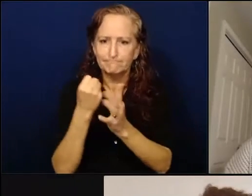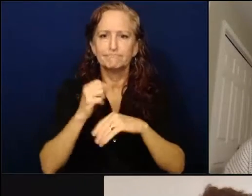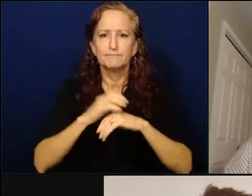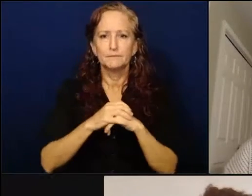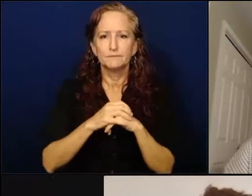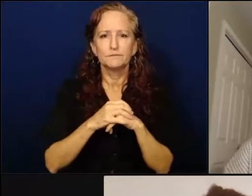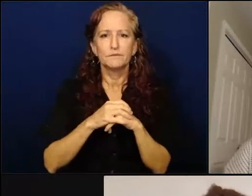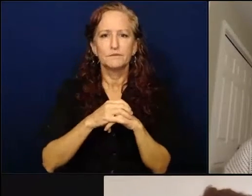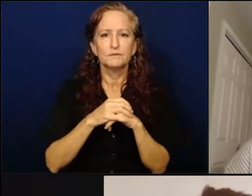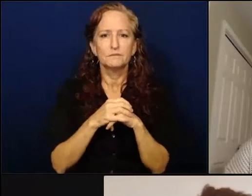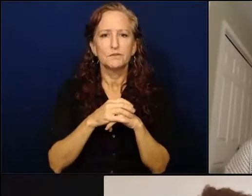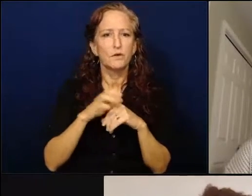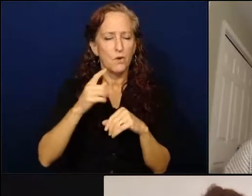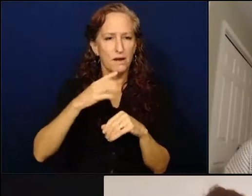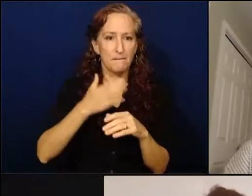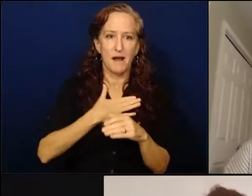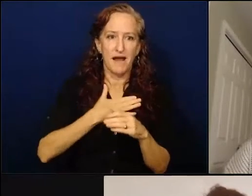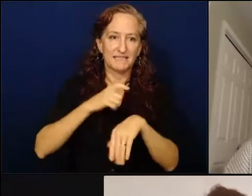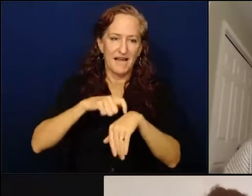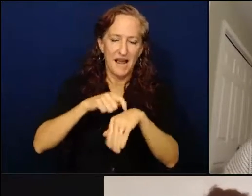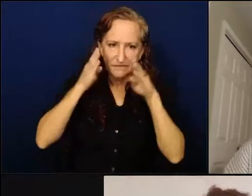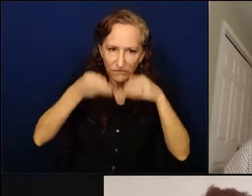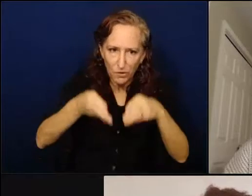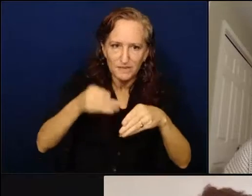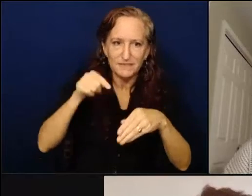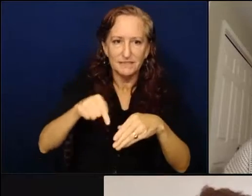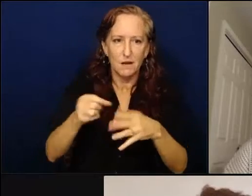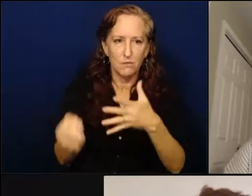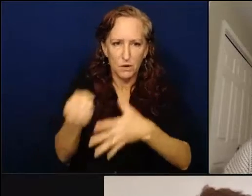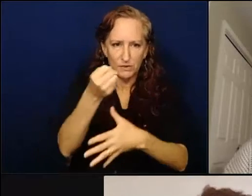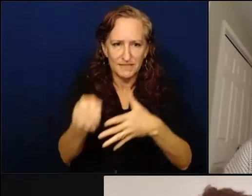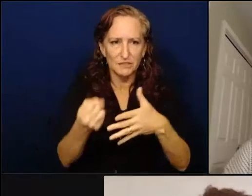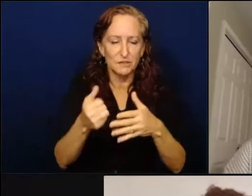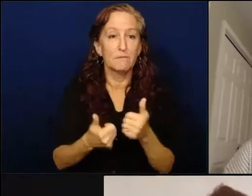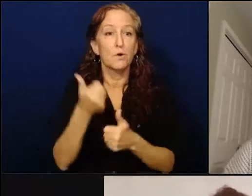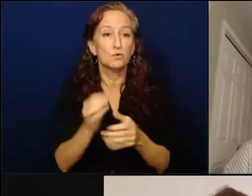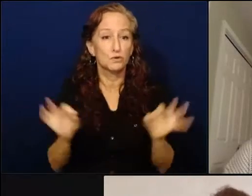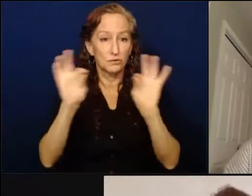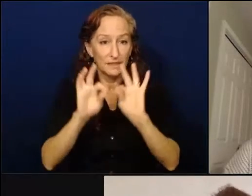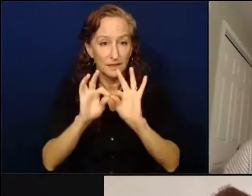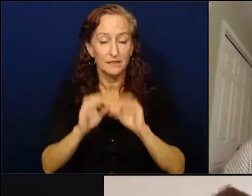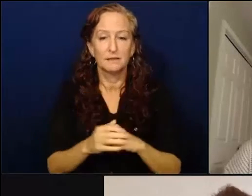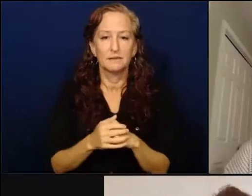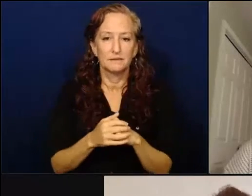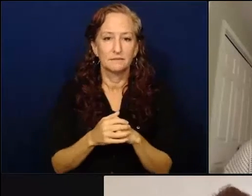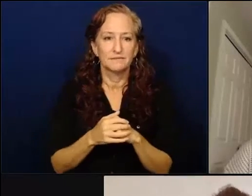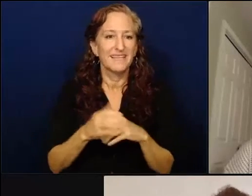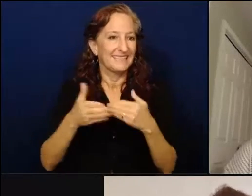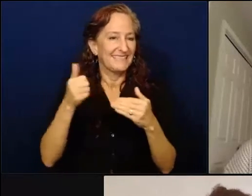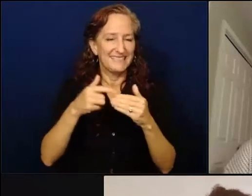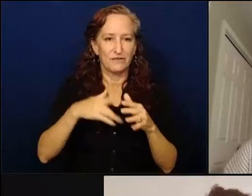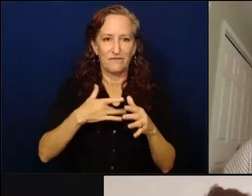time spent, because that's the most critical thing for us right now. We could be doing so many different things, and it's